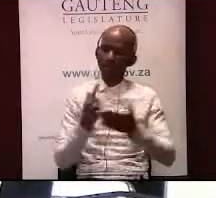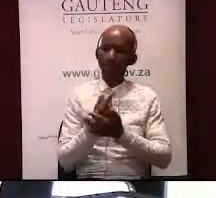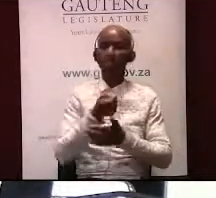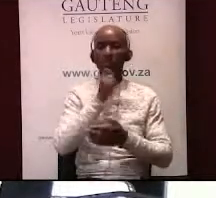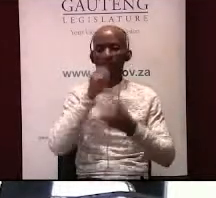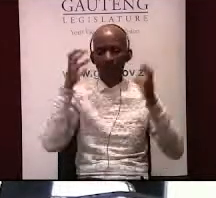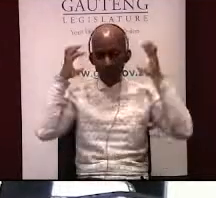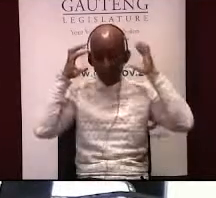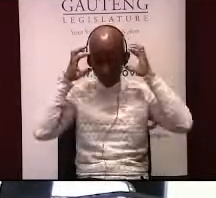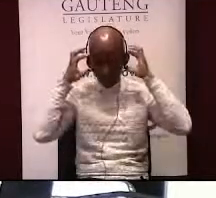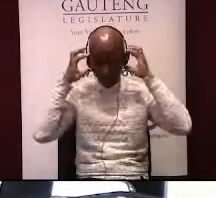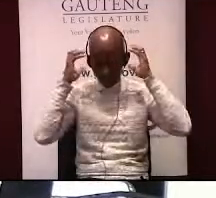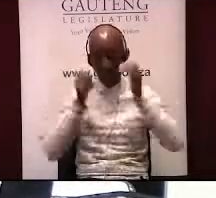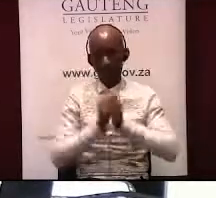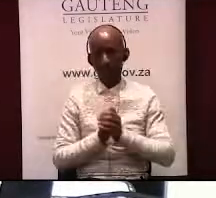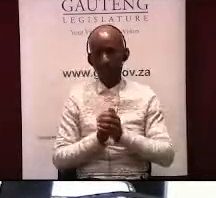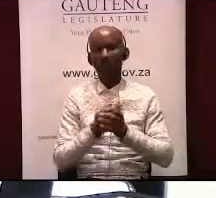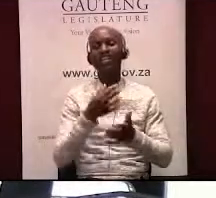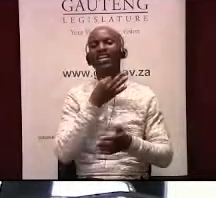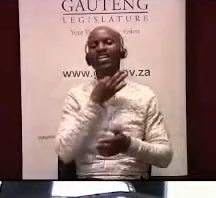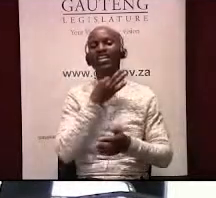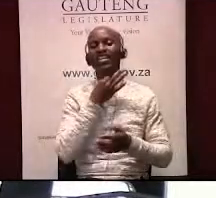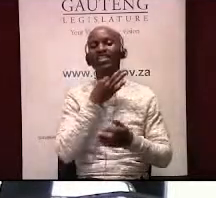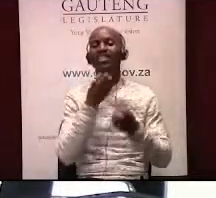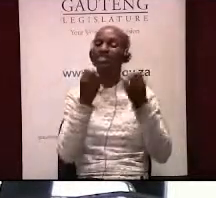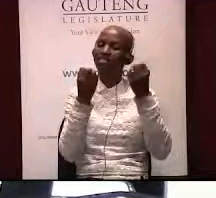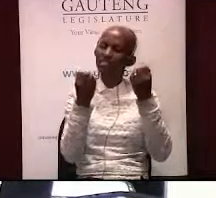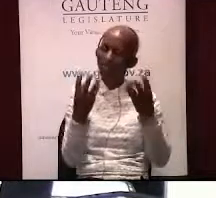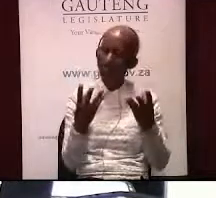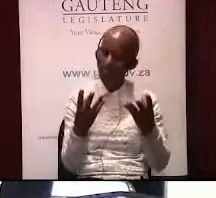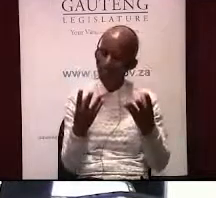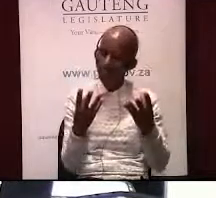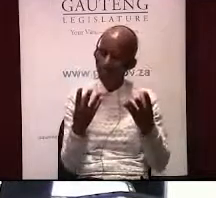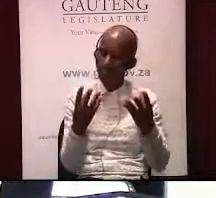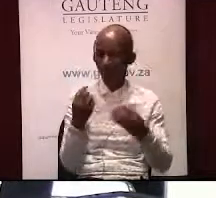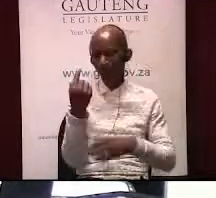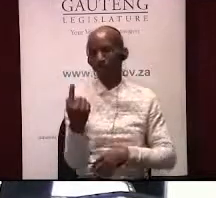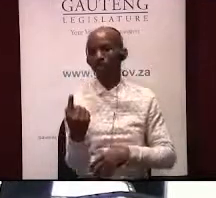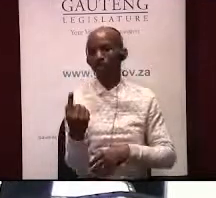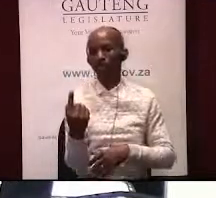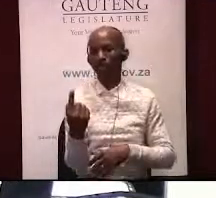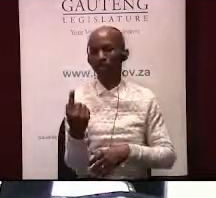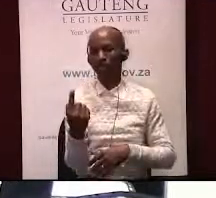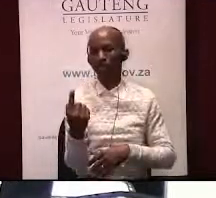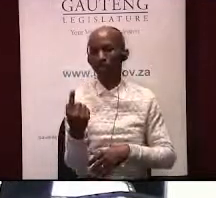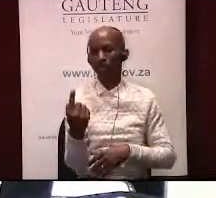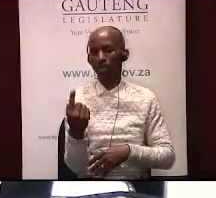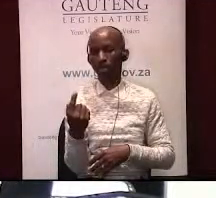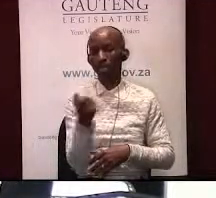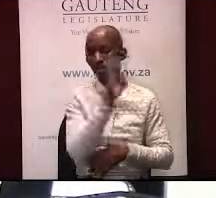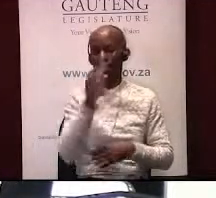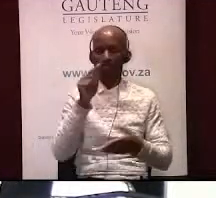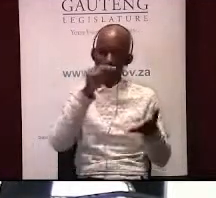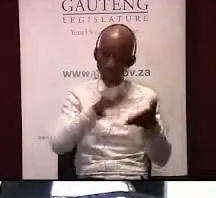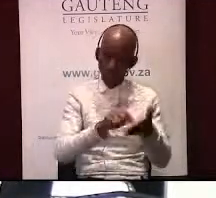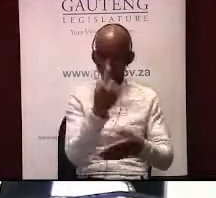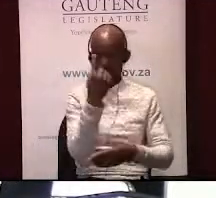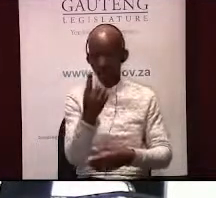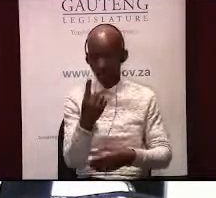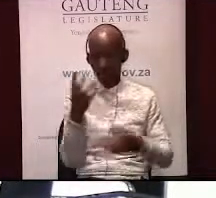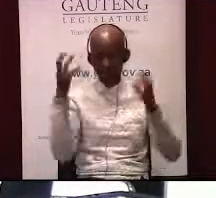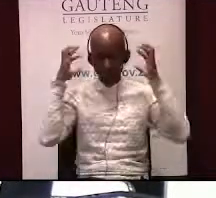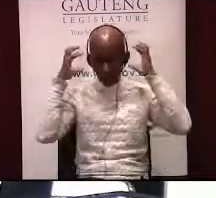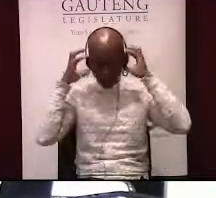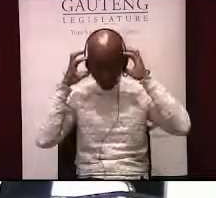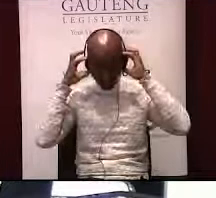the gadget, the English channel is on channel number 1. So if you press 1 there and you put